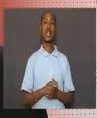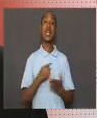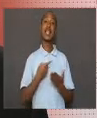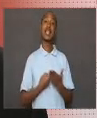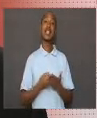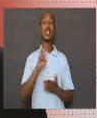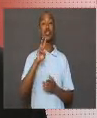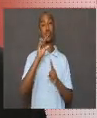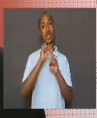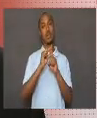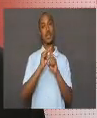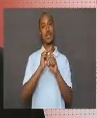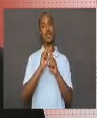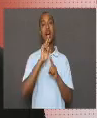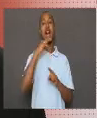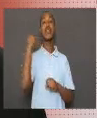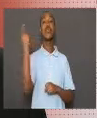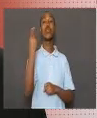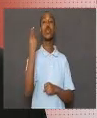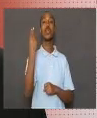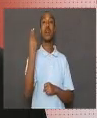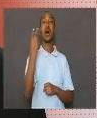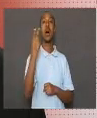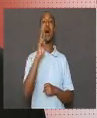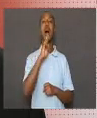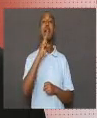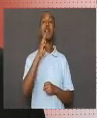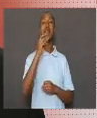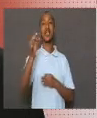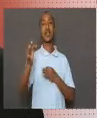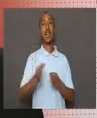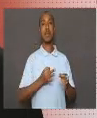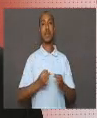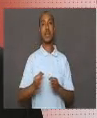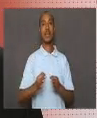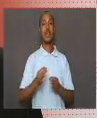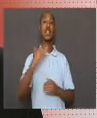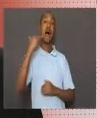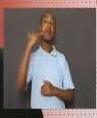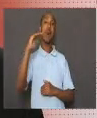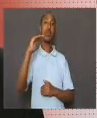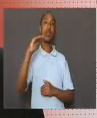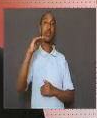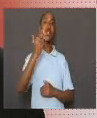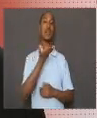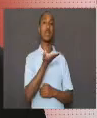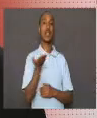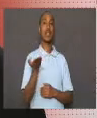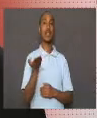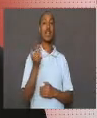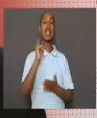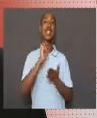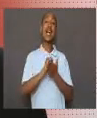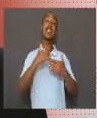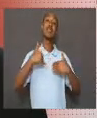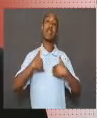These two terms are used when we are describing the amount of a substance that